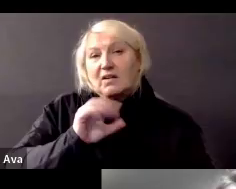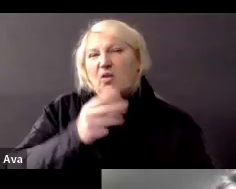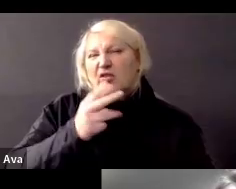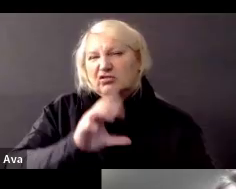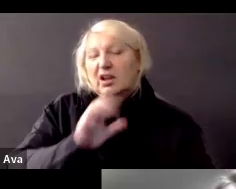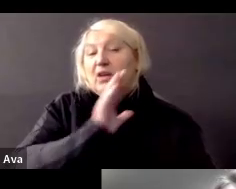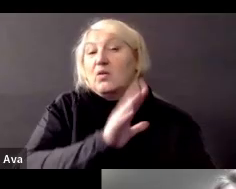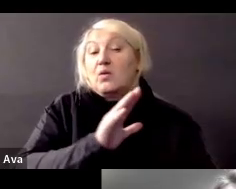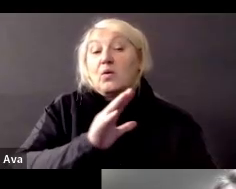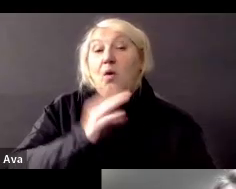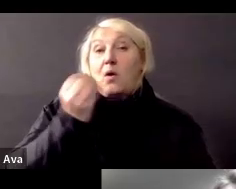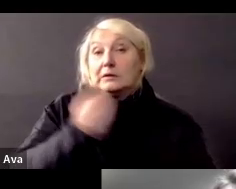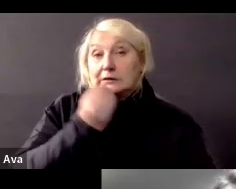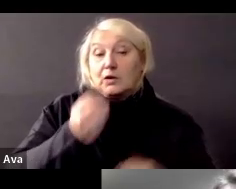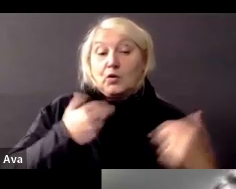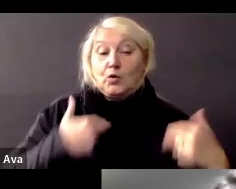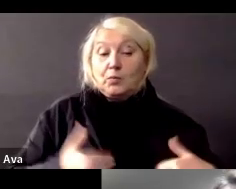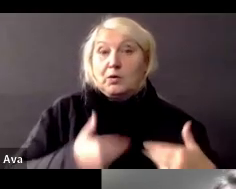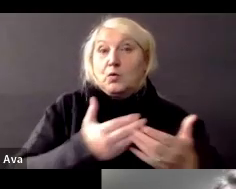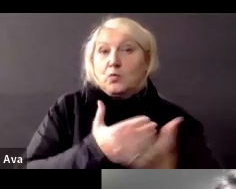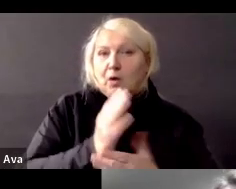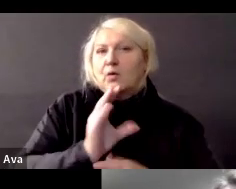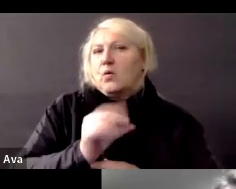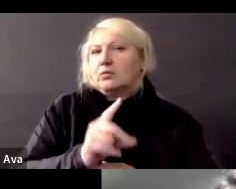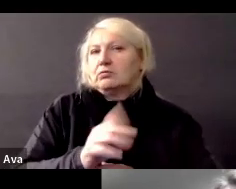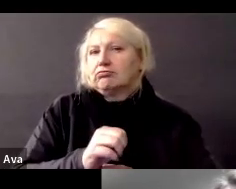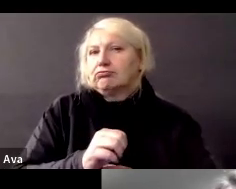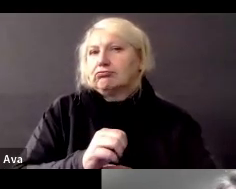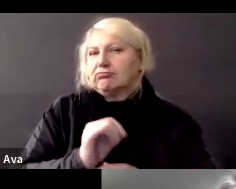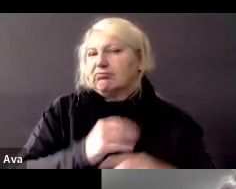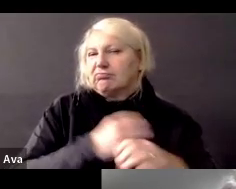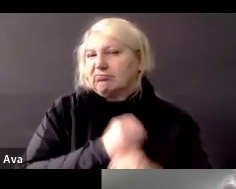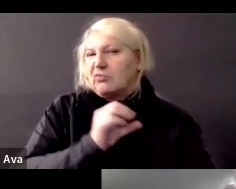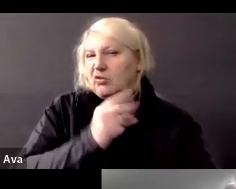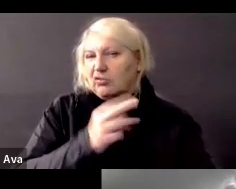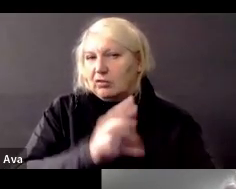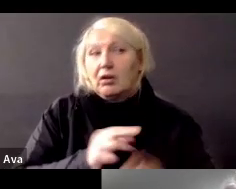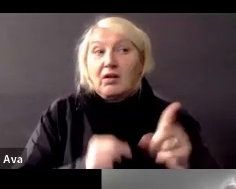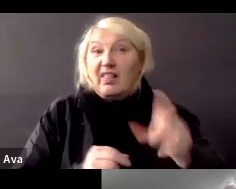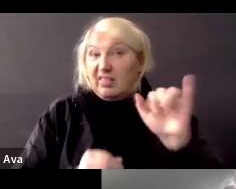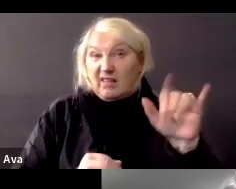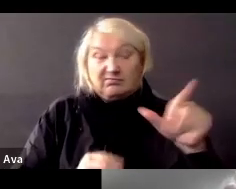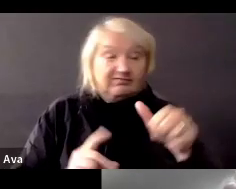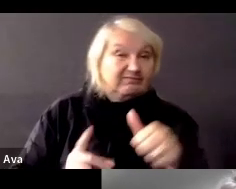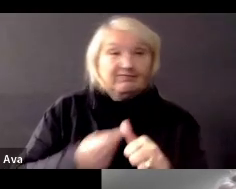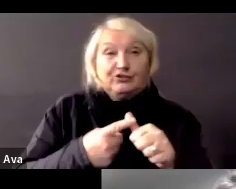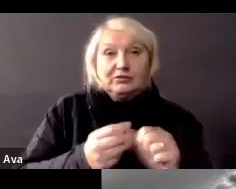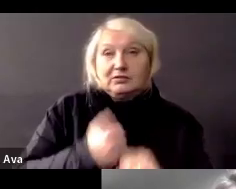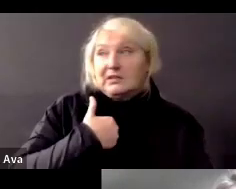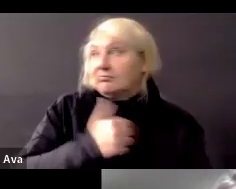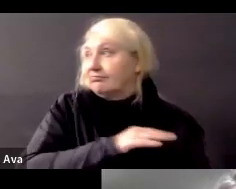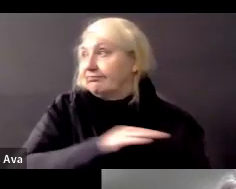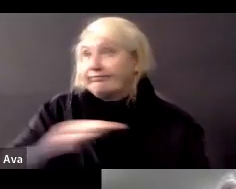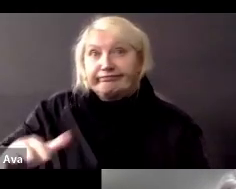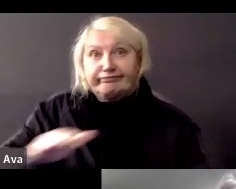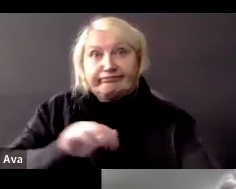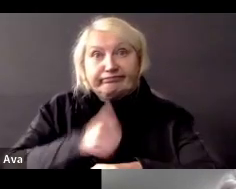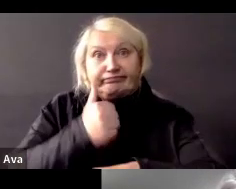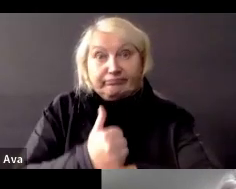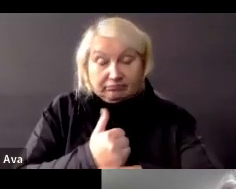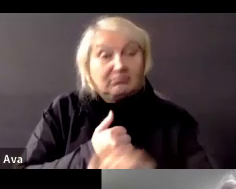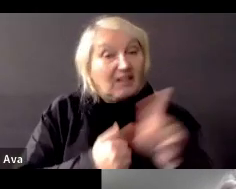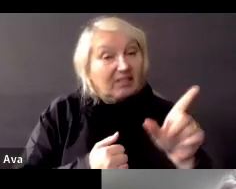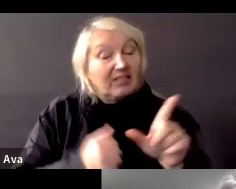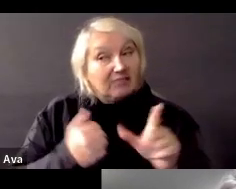which was the first human rights legislation in Canada and prohibits discrimination on a number of